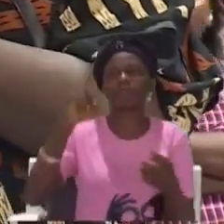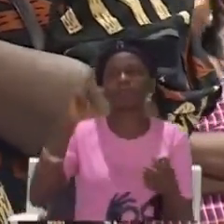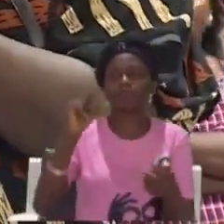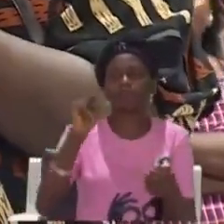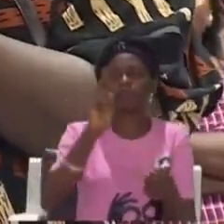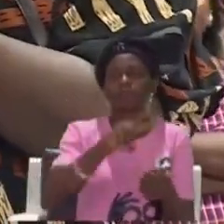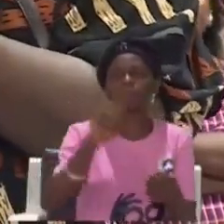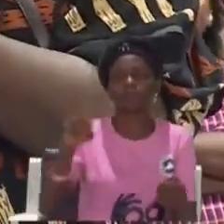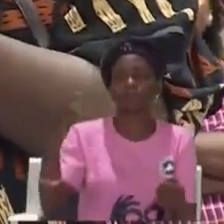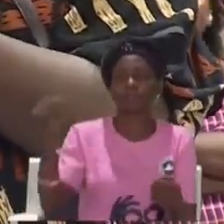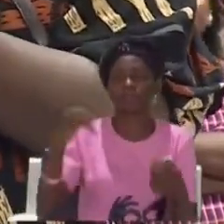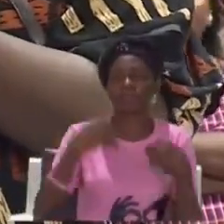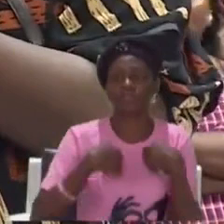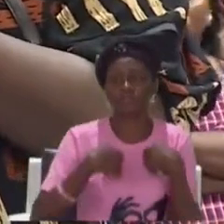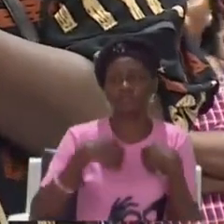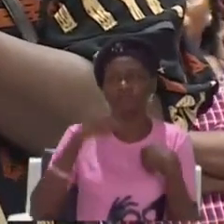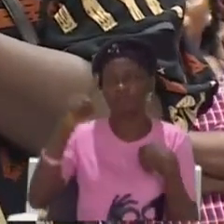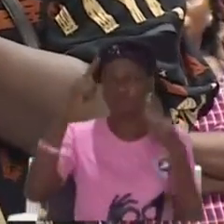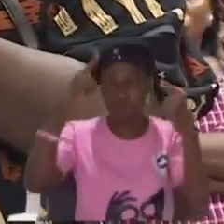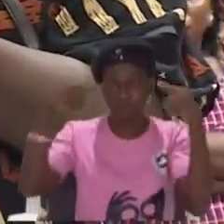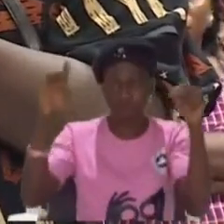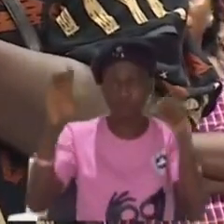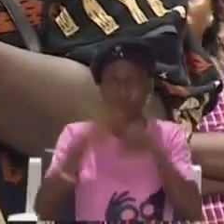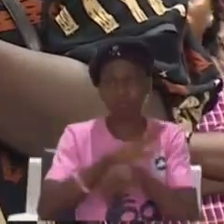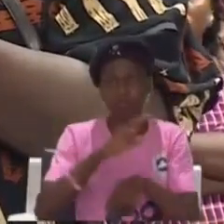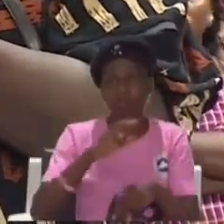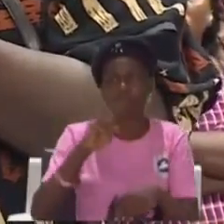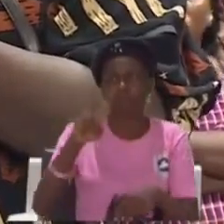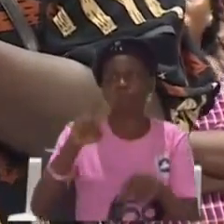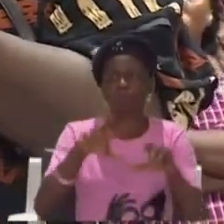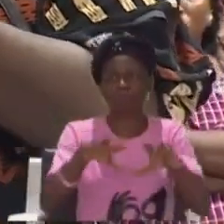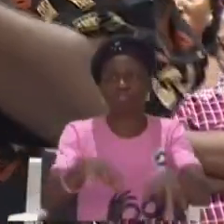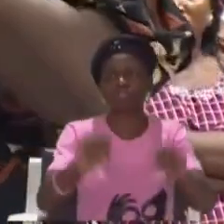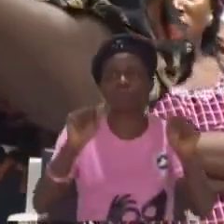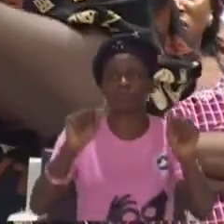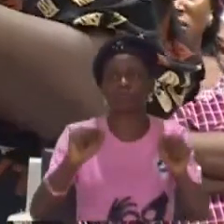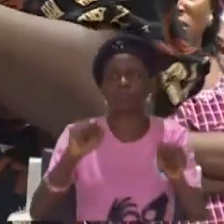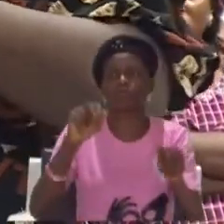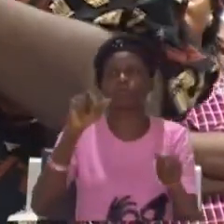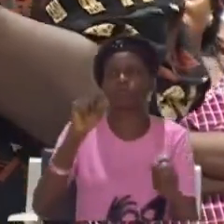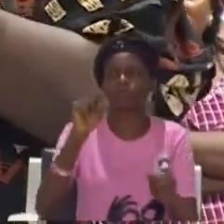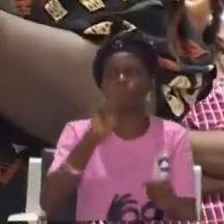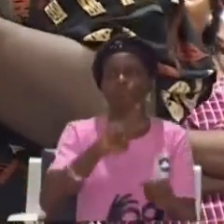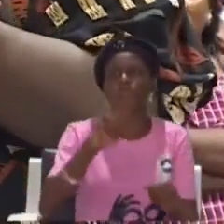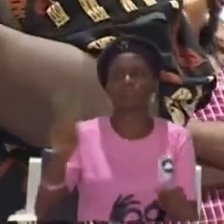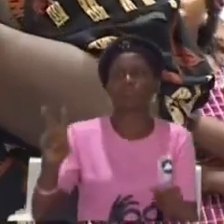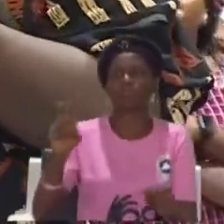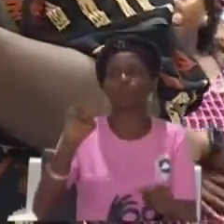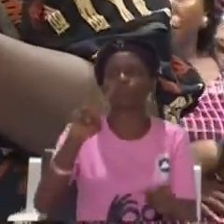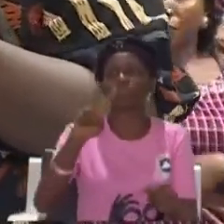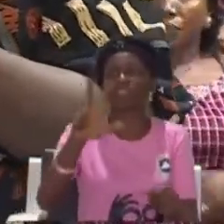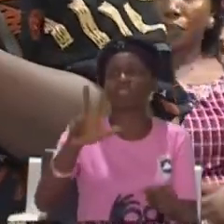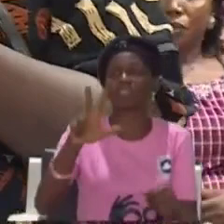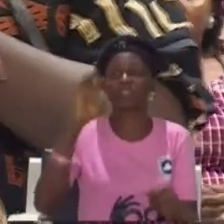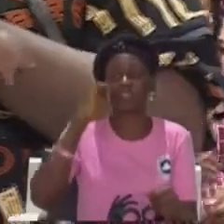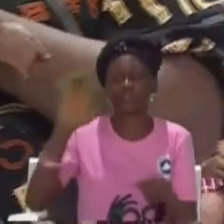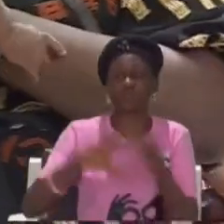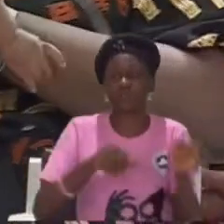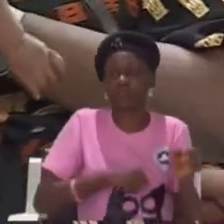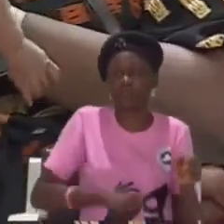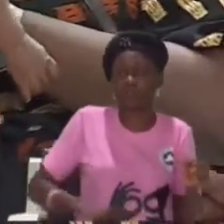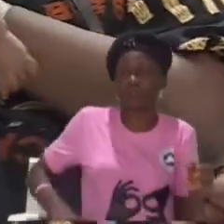2022, we had unsuccessful 2 adoptions. 2023, I